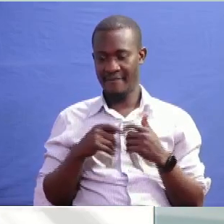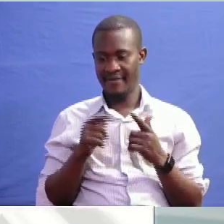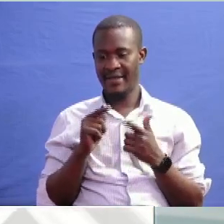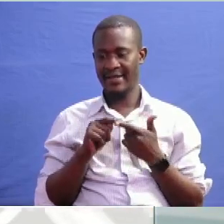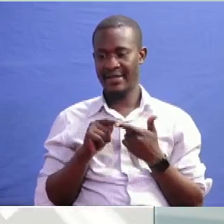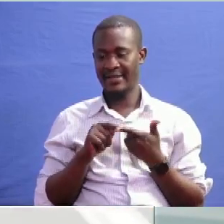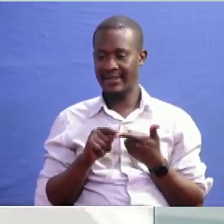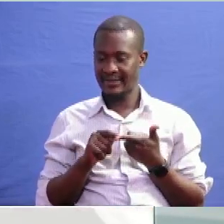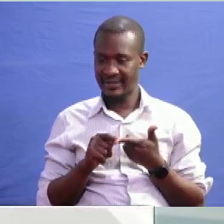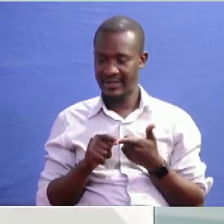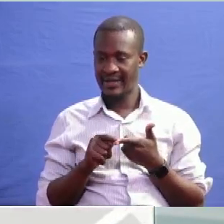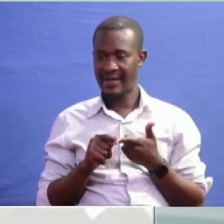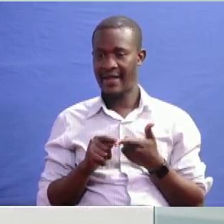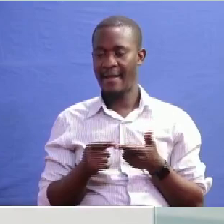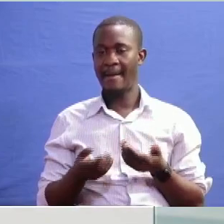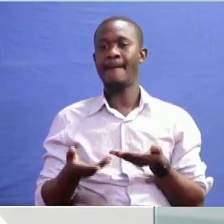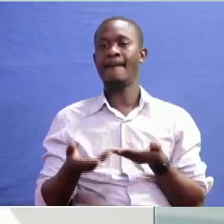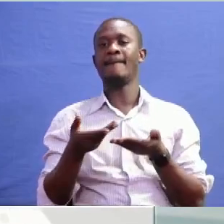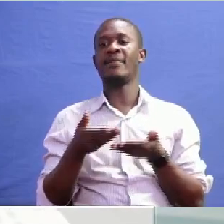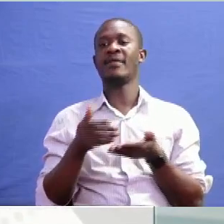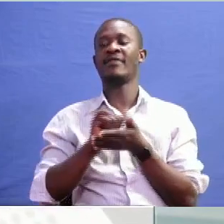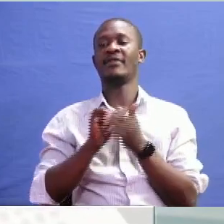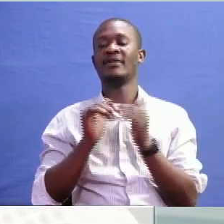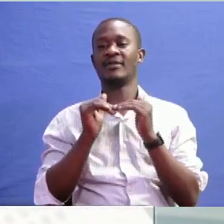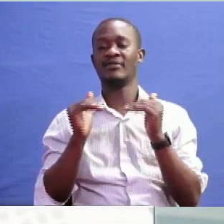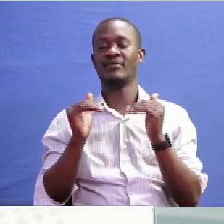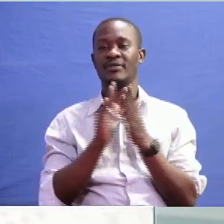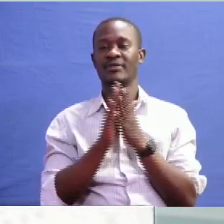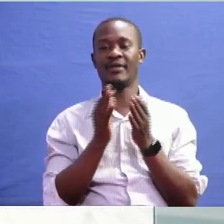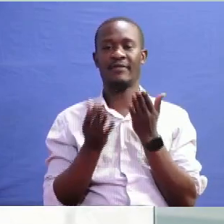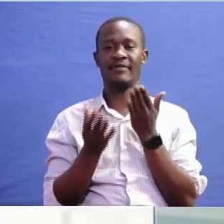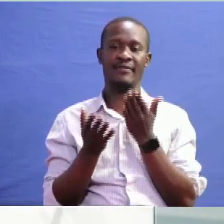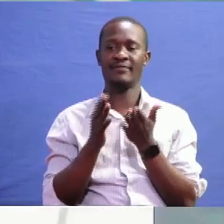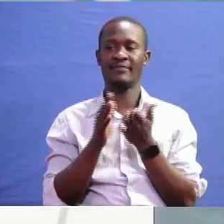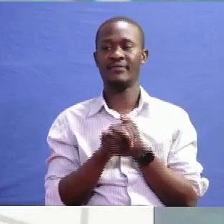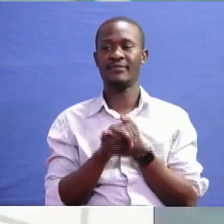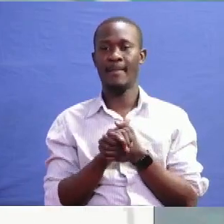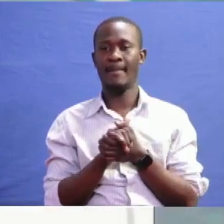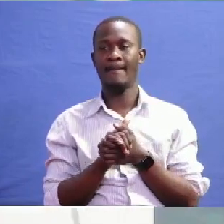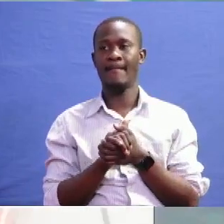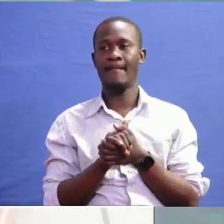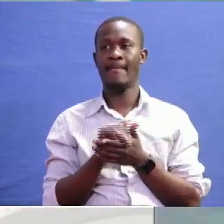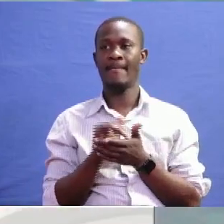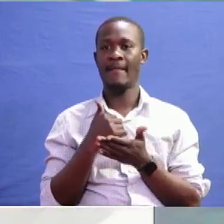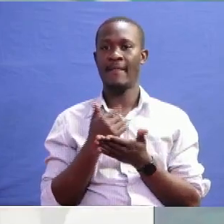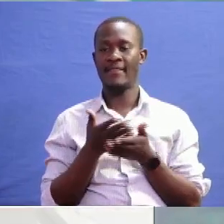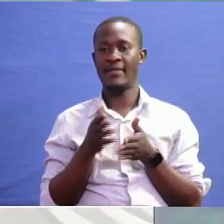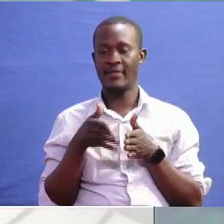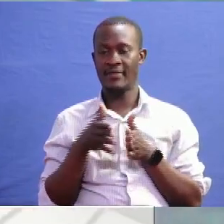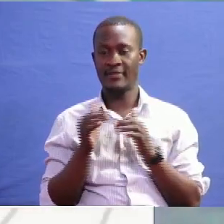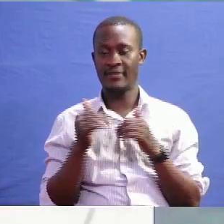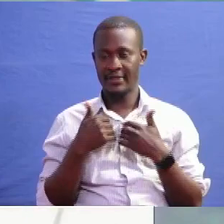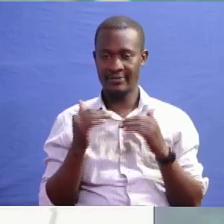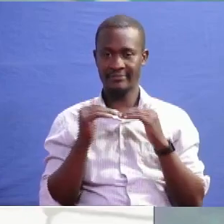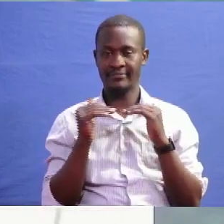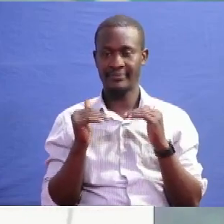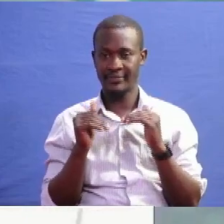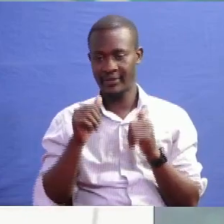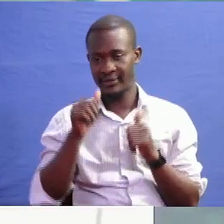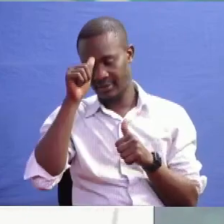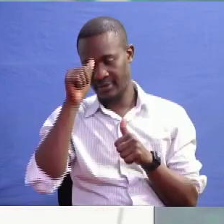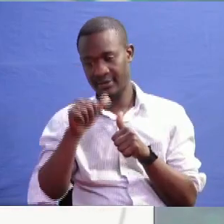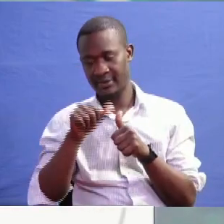instrument bring that equity and fairness that you talk about? Great. Actually, this model is based on equity. Okay.